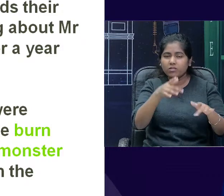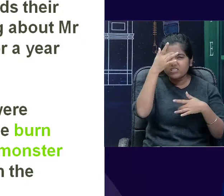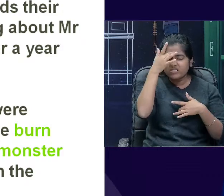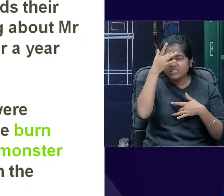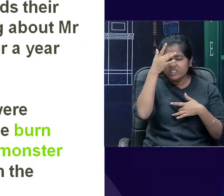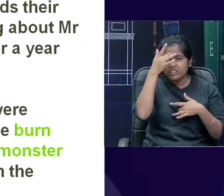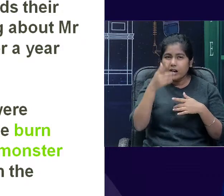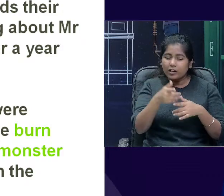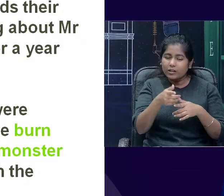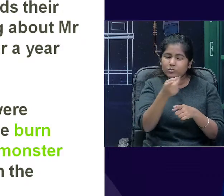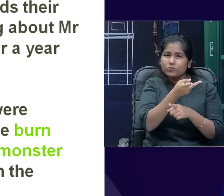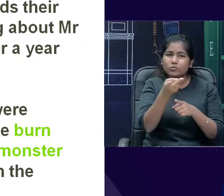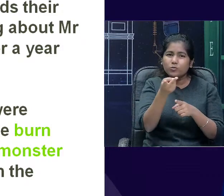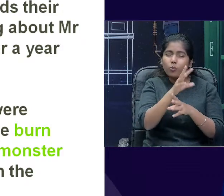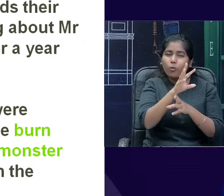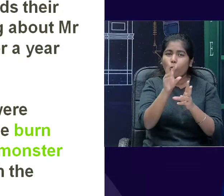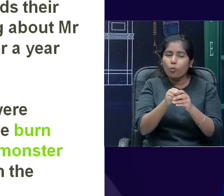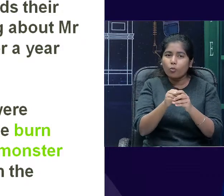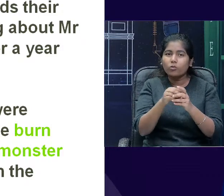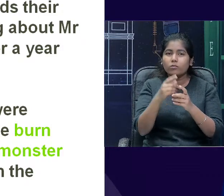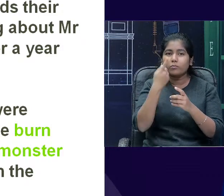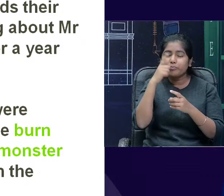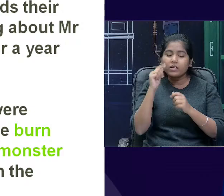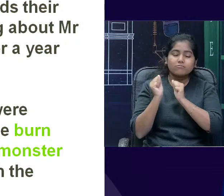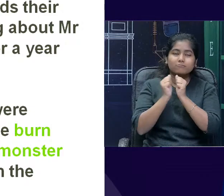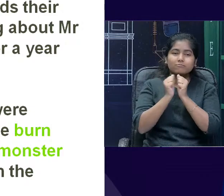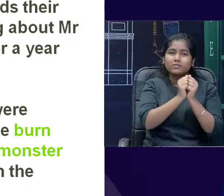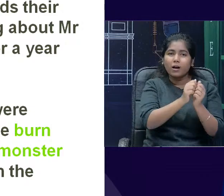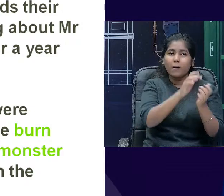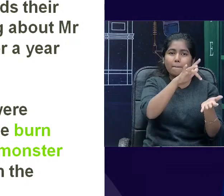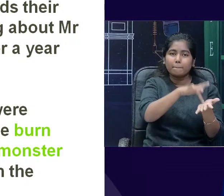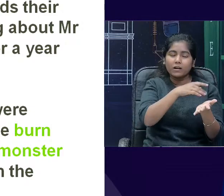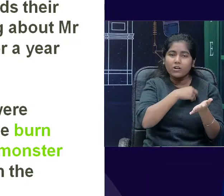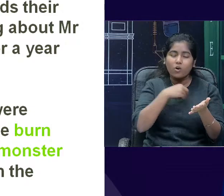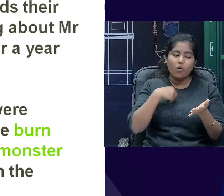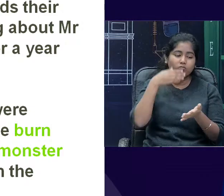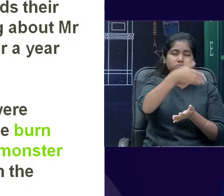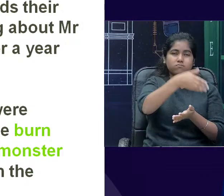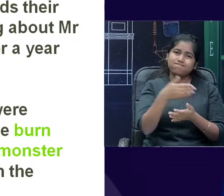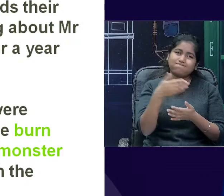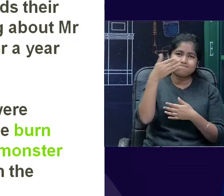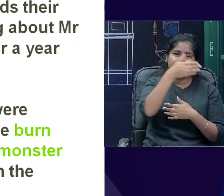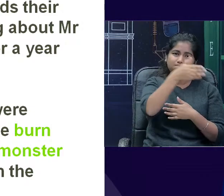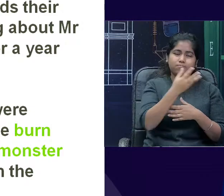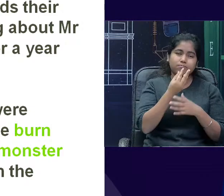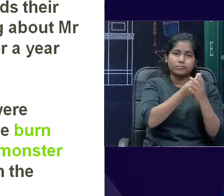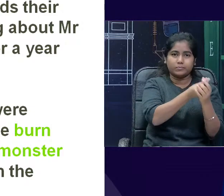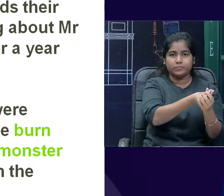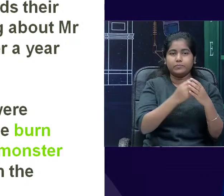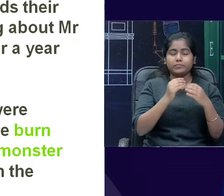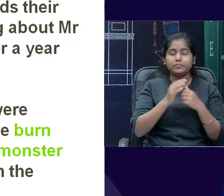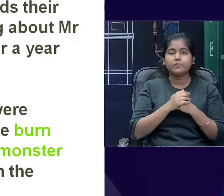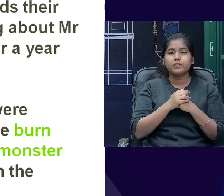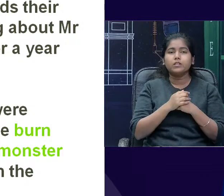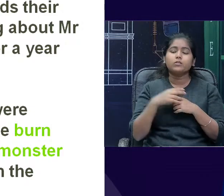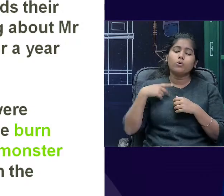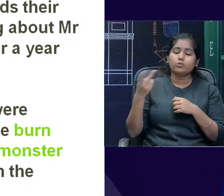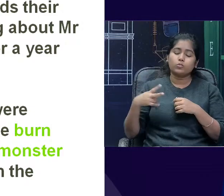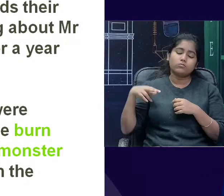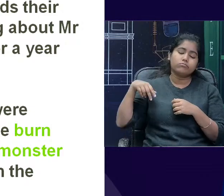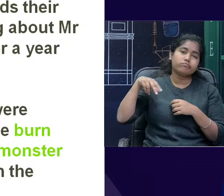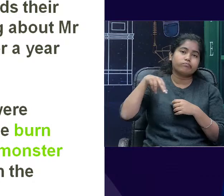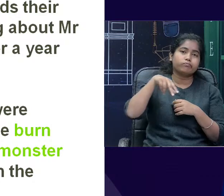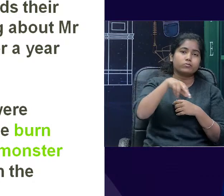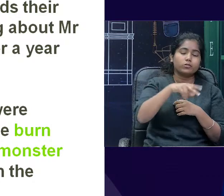well aware. Okay. Then for health centers, another name is clinic. As they walked, they